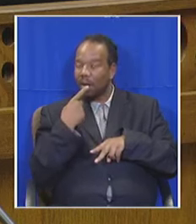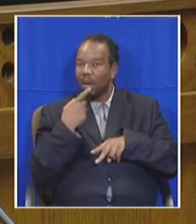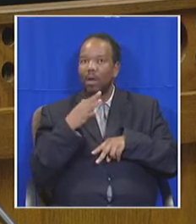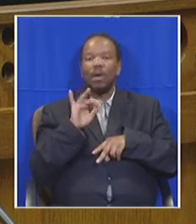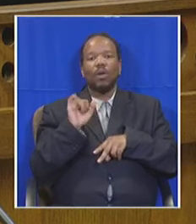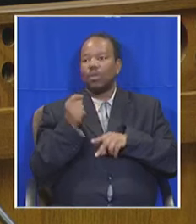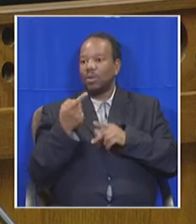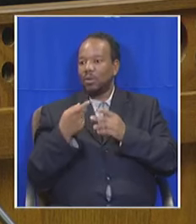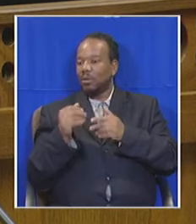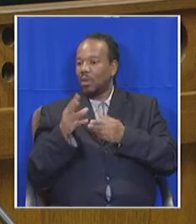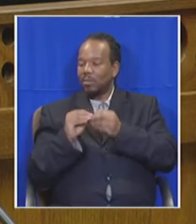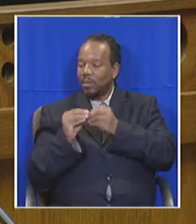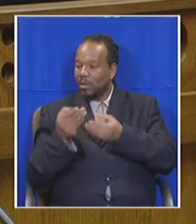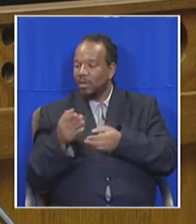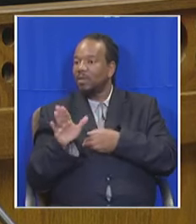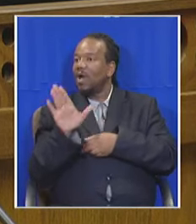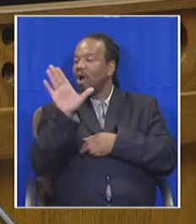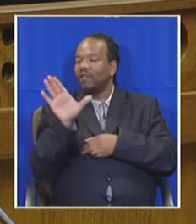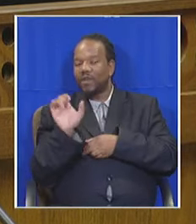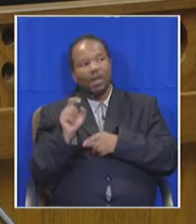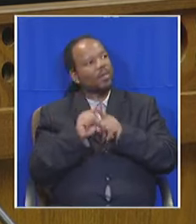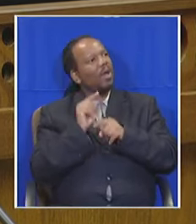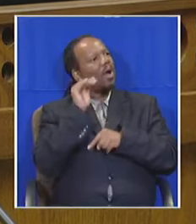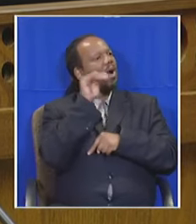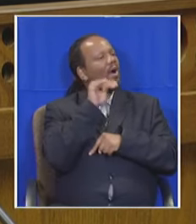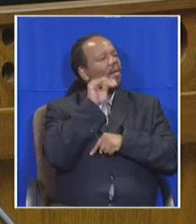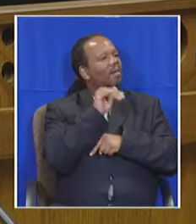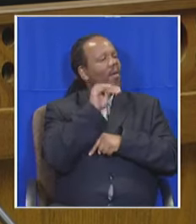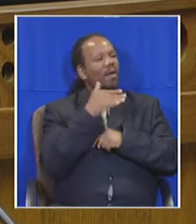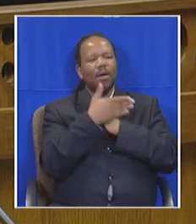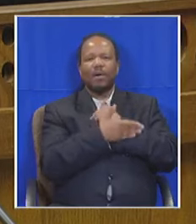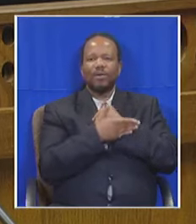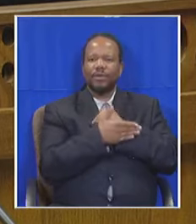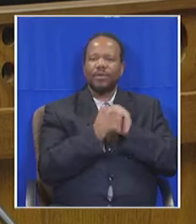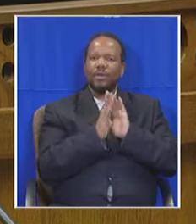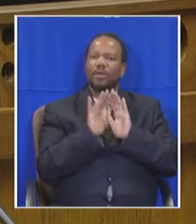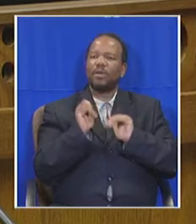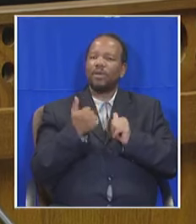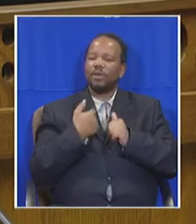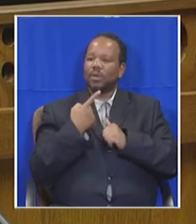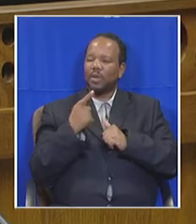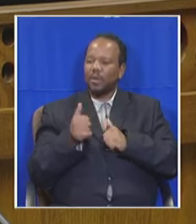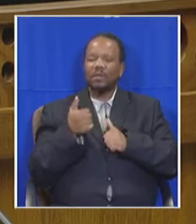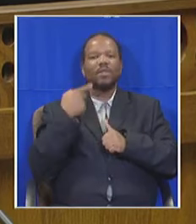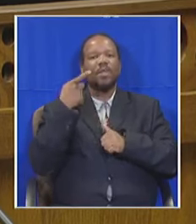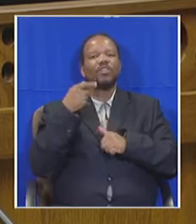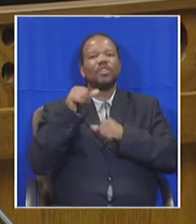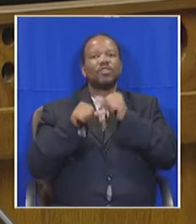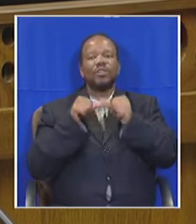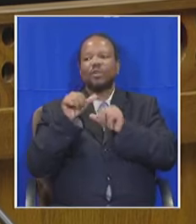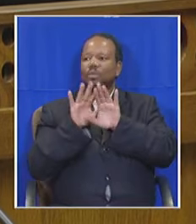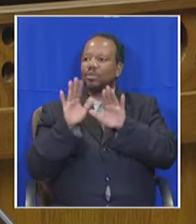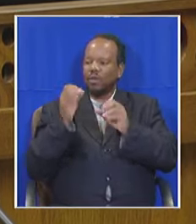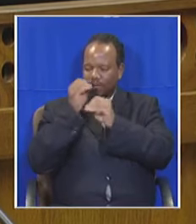developed in Africa. We cannot limit the knowledge base of South Africa's next generation to only regional knowledge